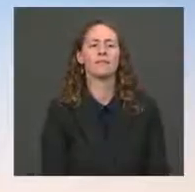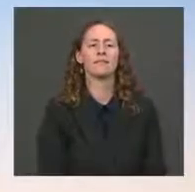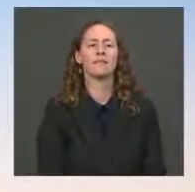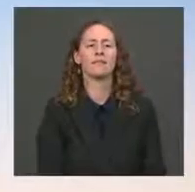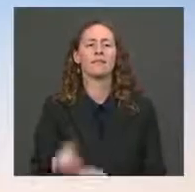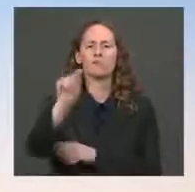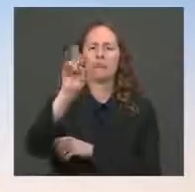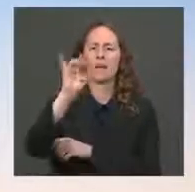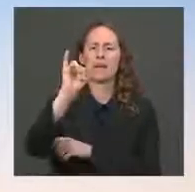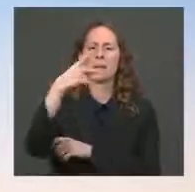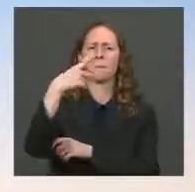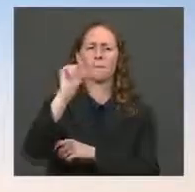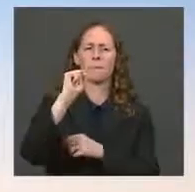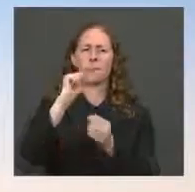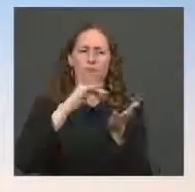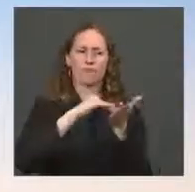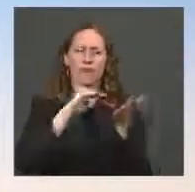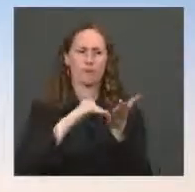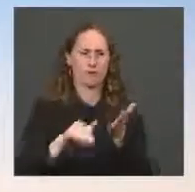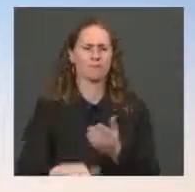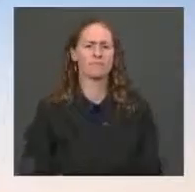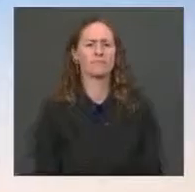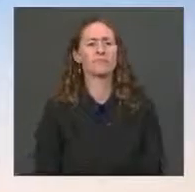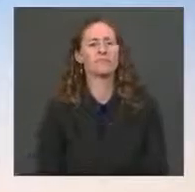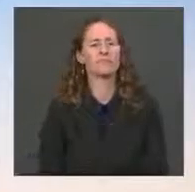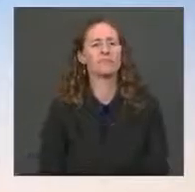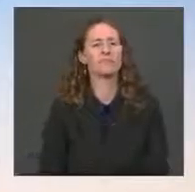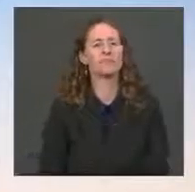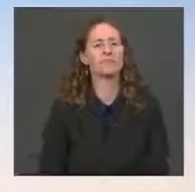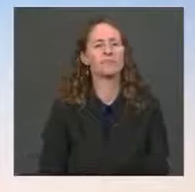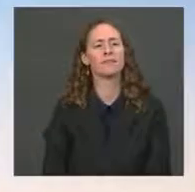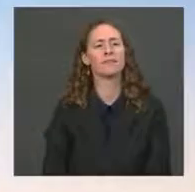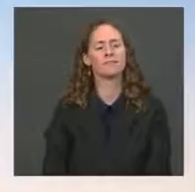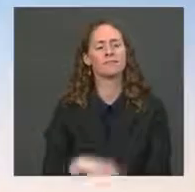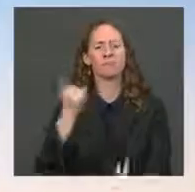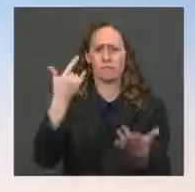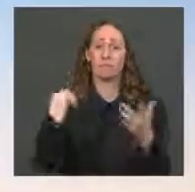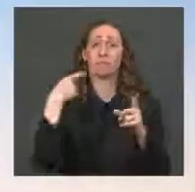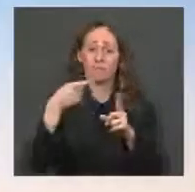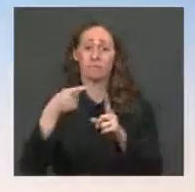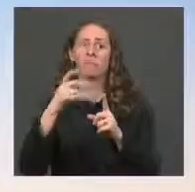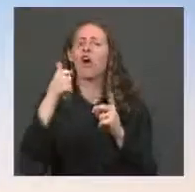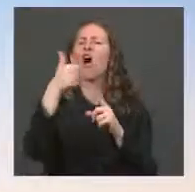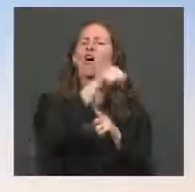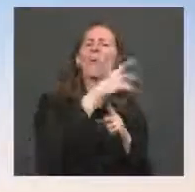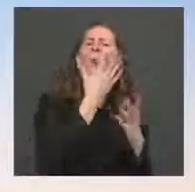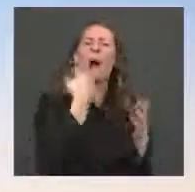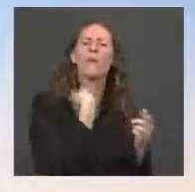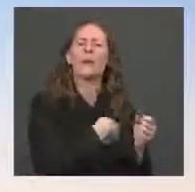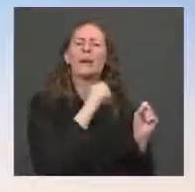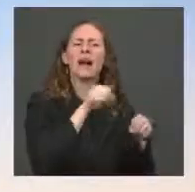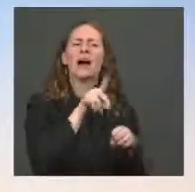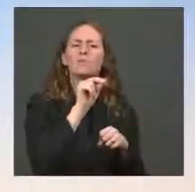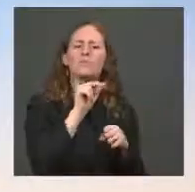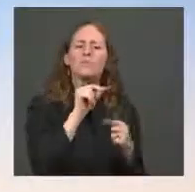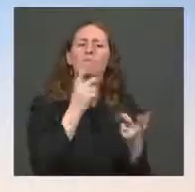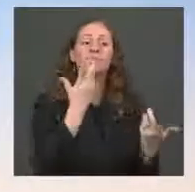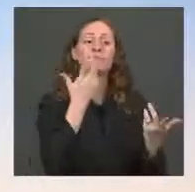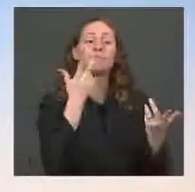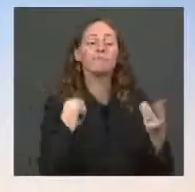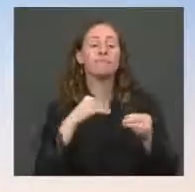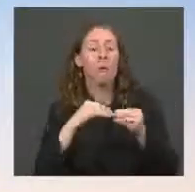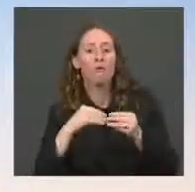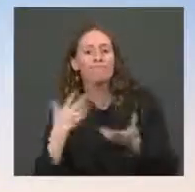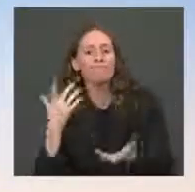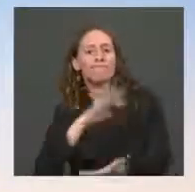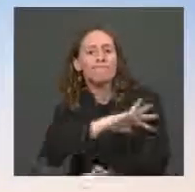been the only basket that we're focused on. We've also been focused on increasing supply or vaccine supply to the world, where we provide